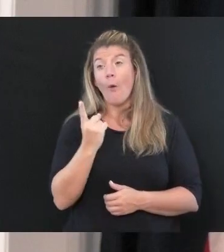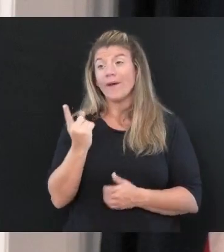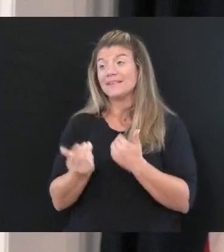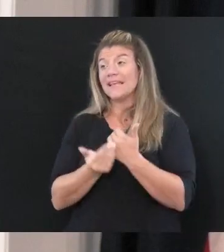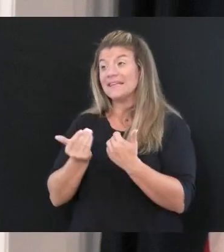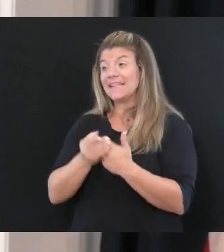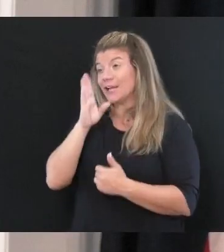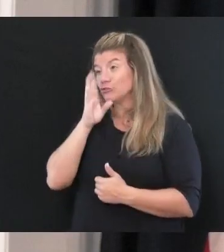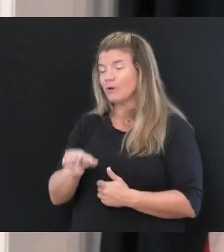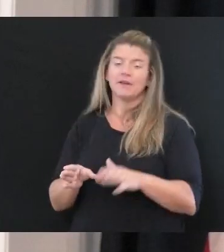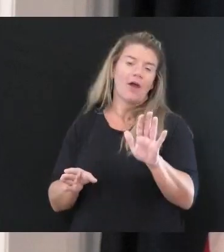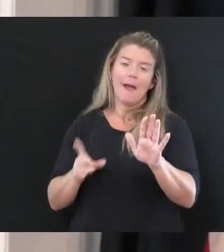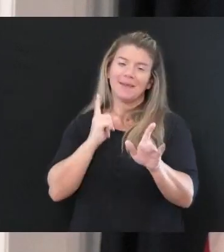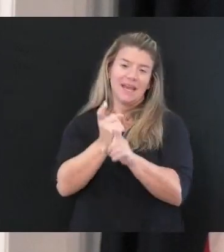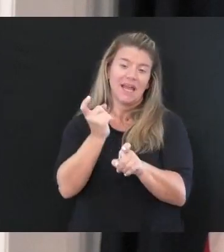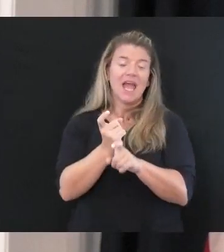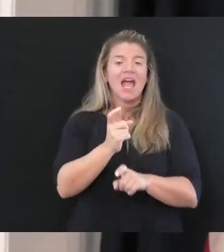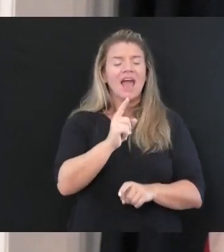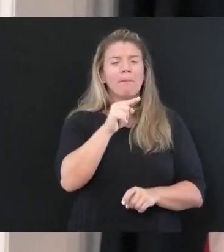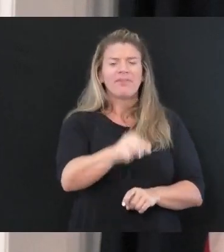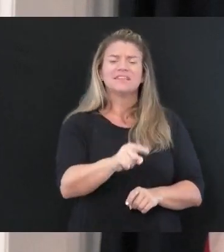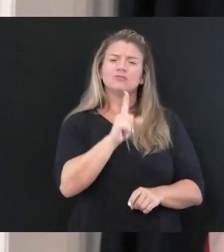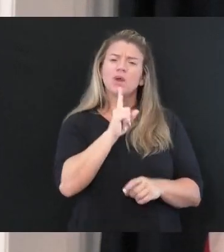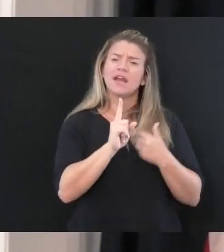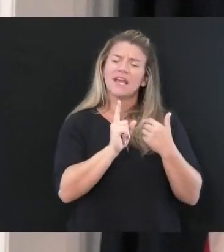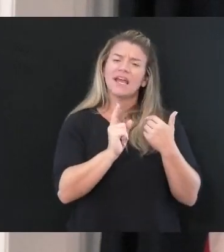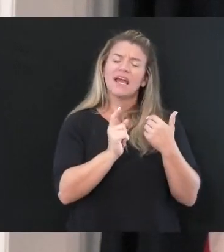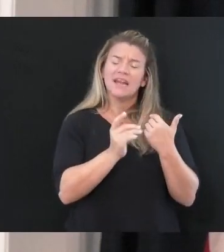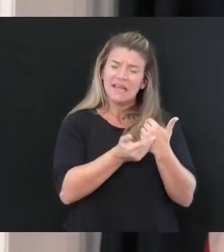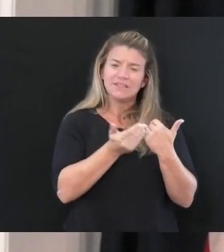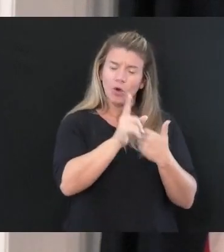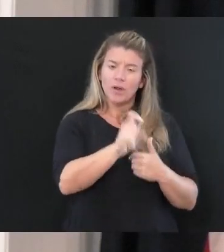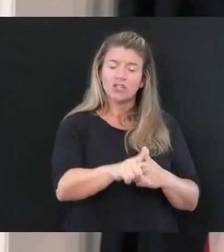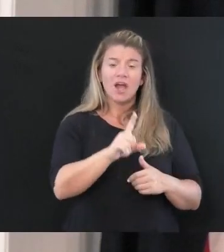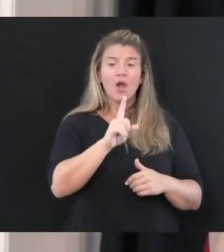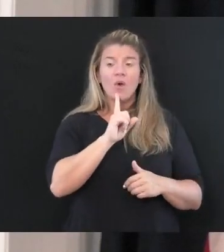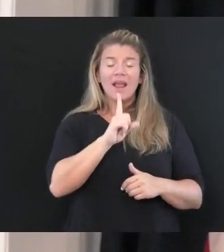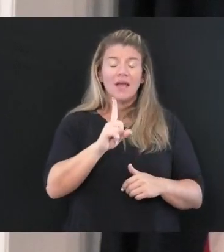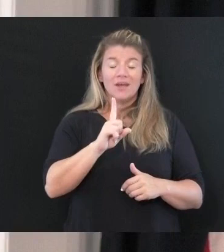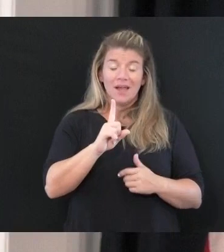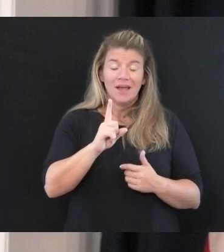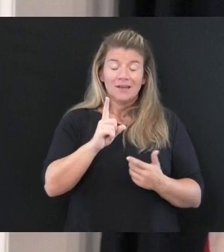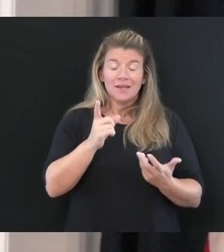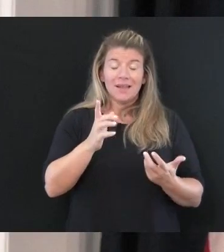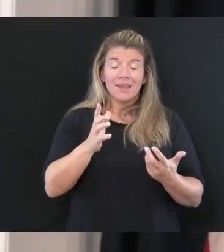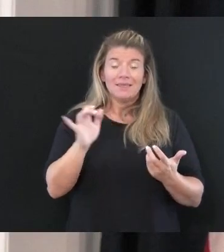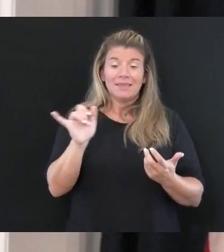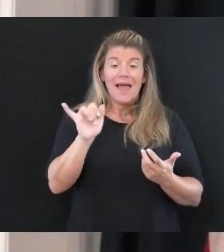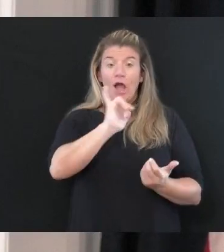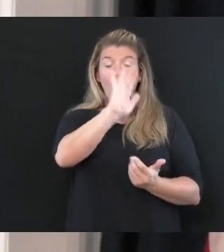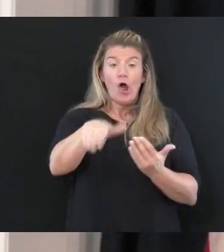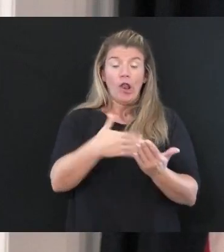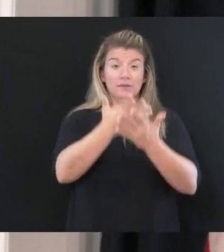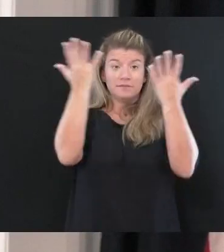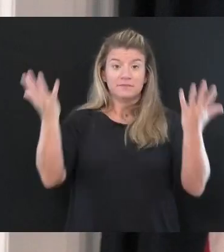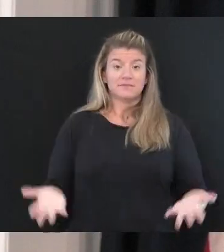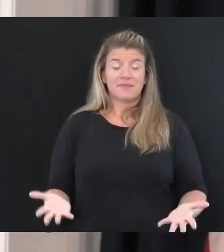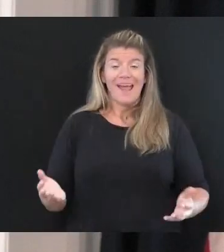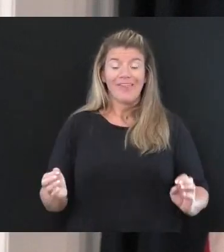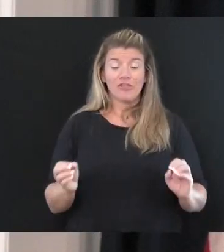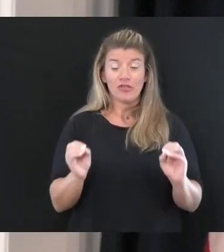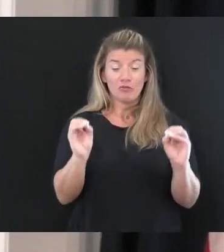good question. You know, I think that like everything else, there is there's nothing in